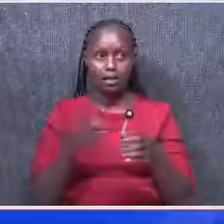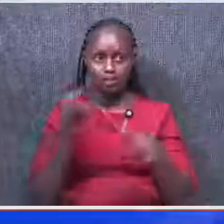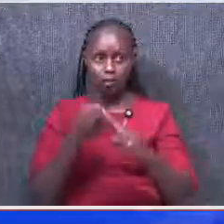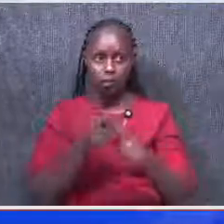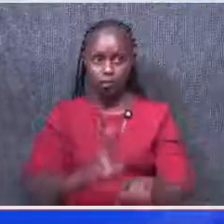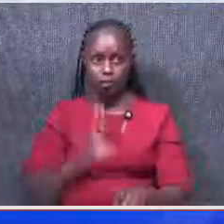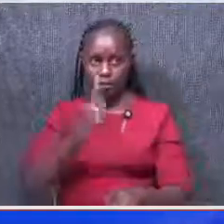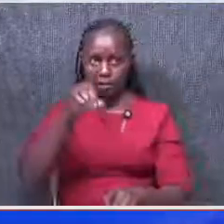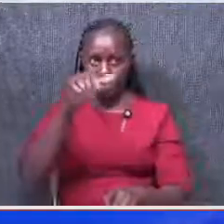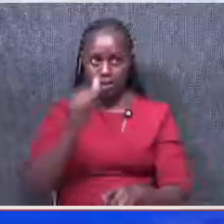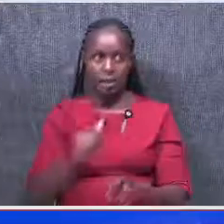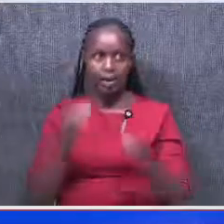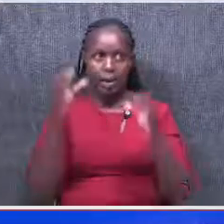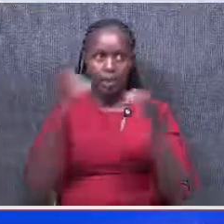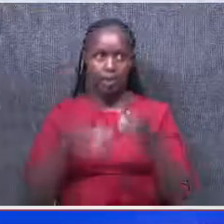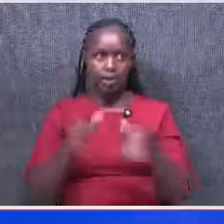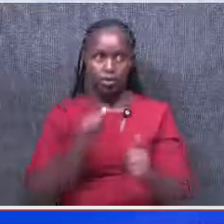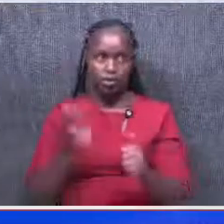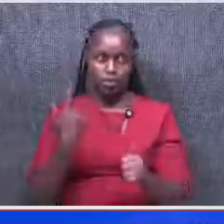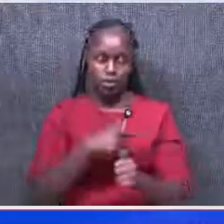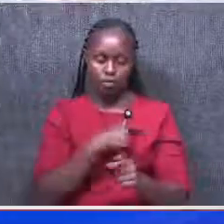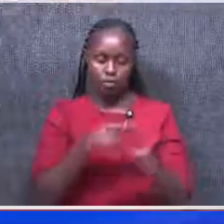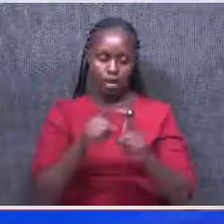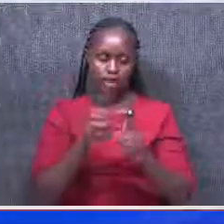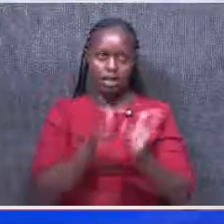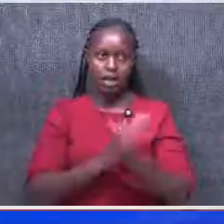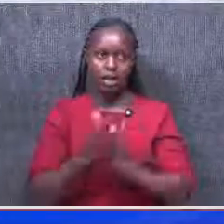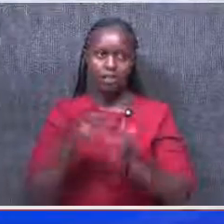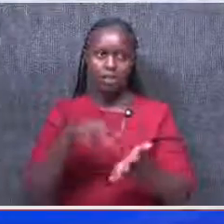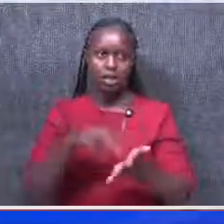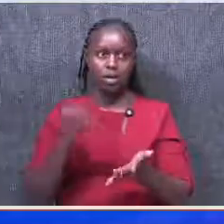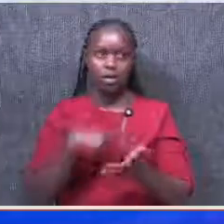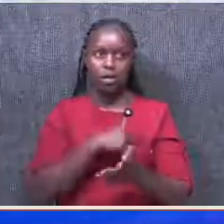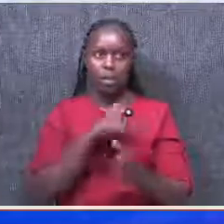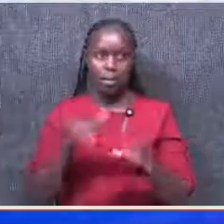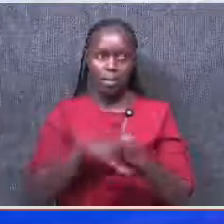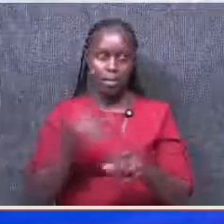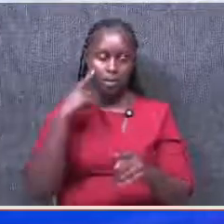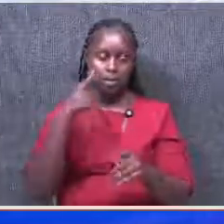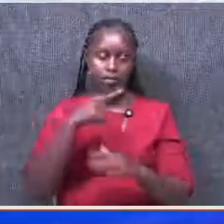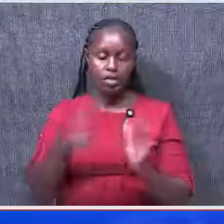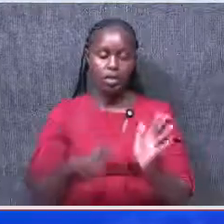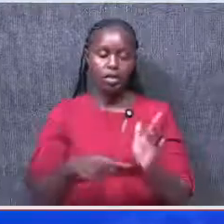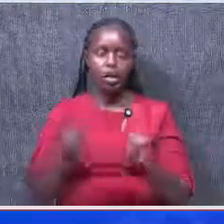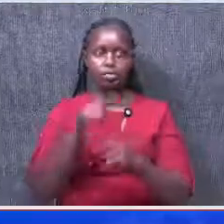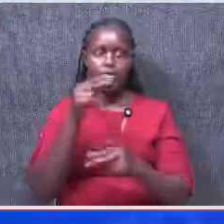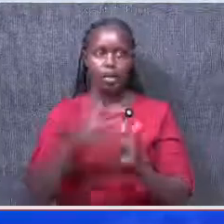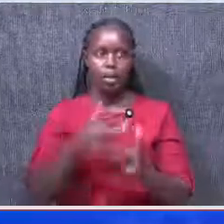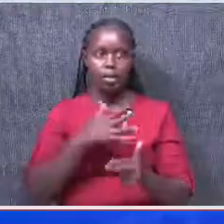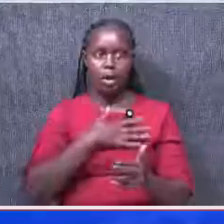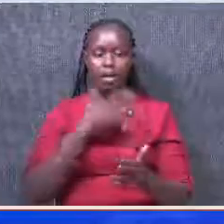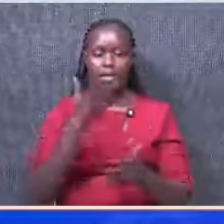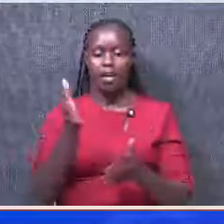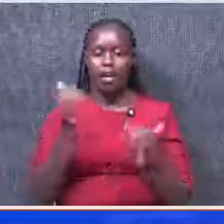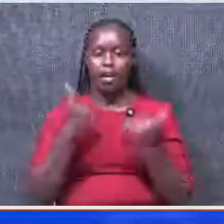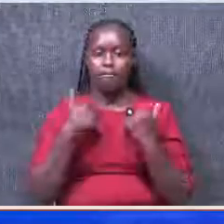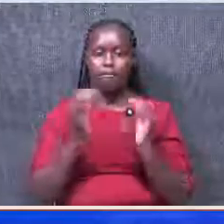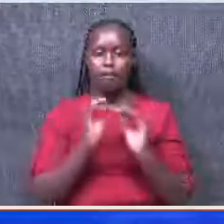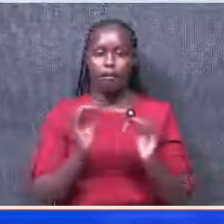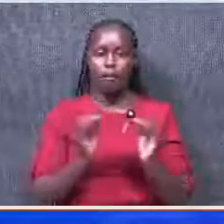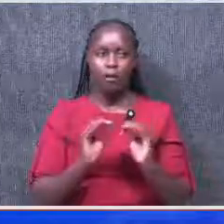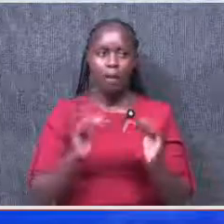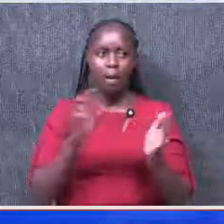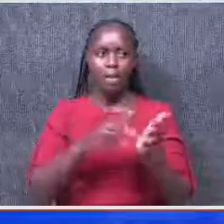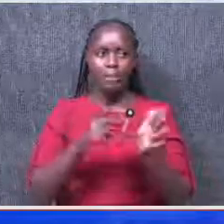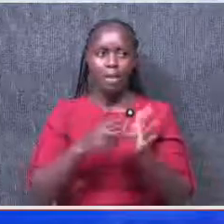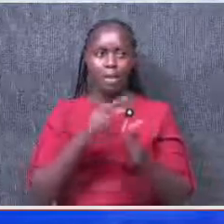UDA party, of which we as an aspirant, we are a member of this party, and our name are not in the record. To us,